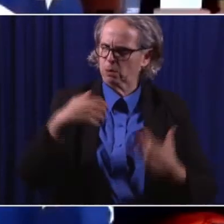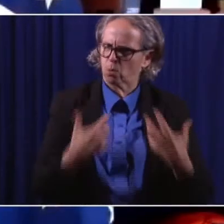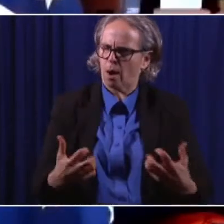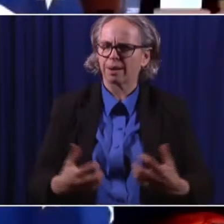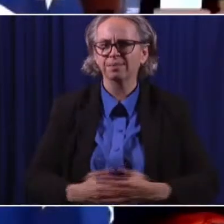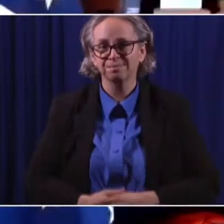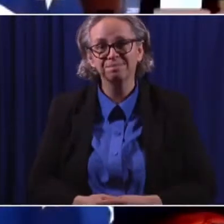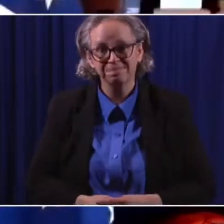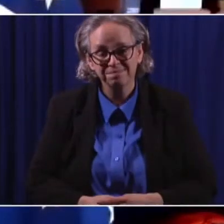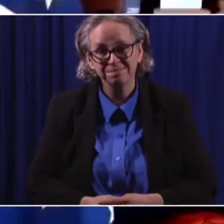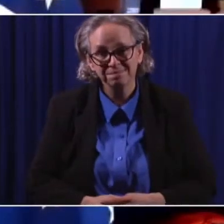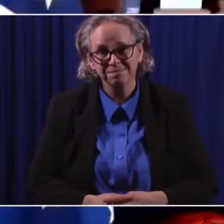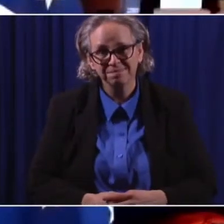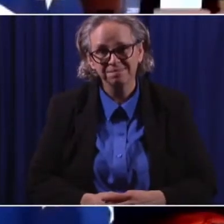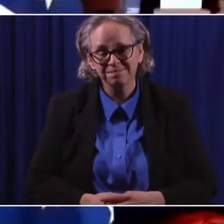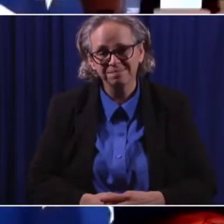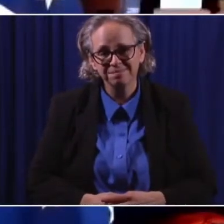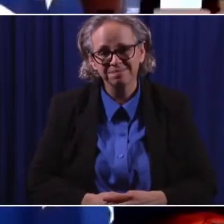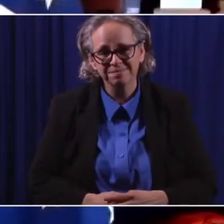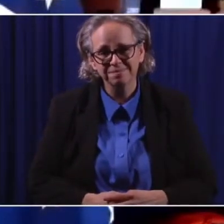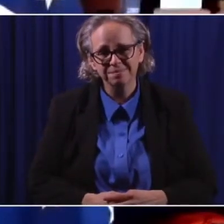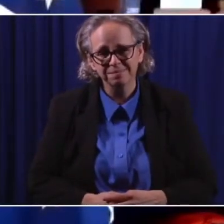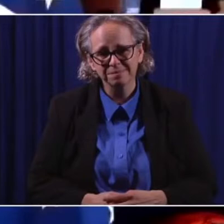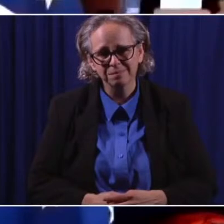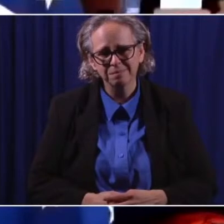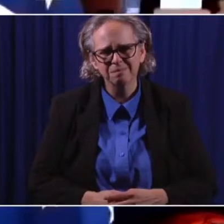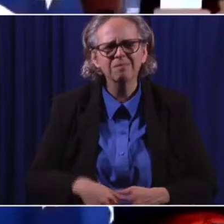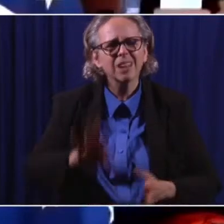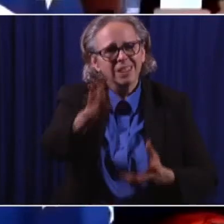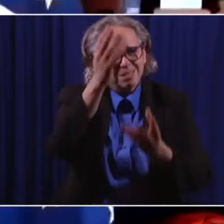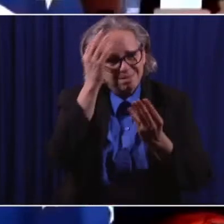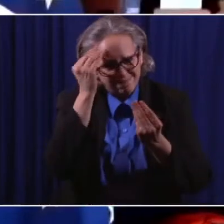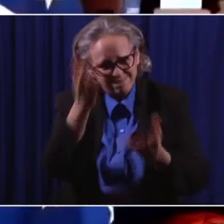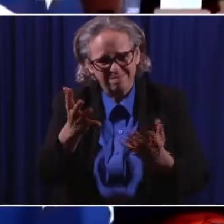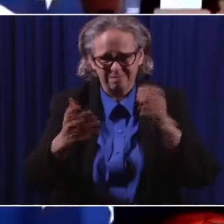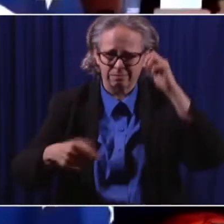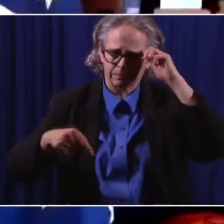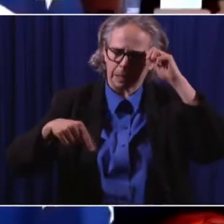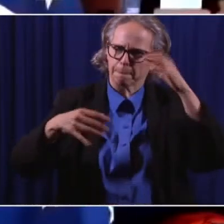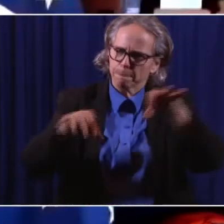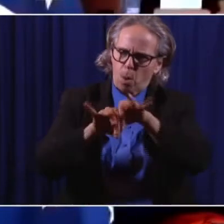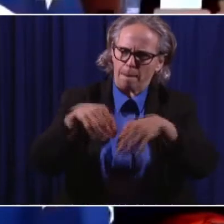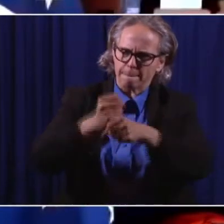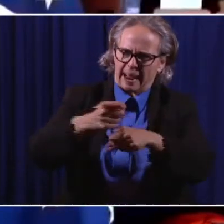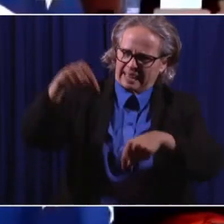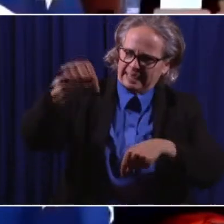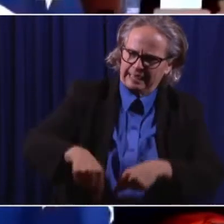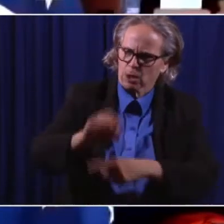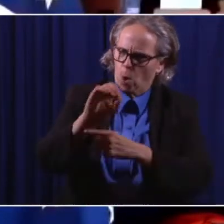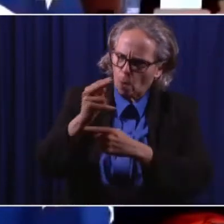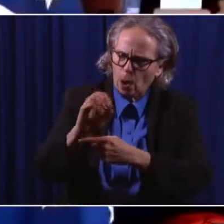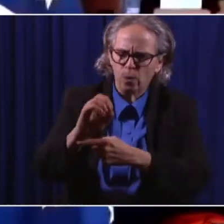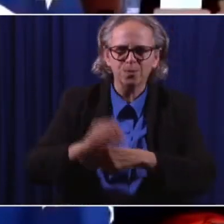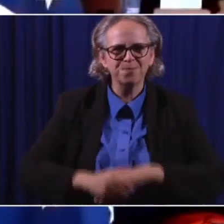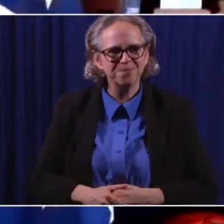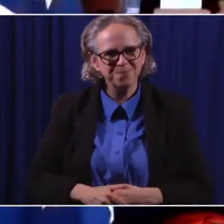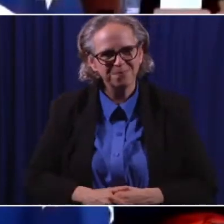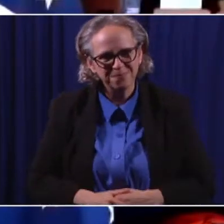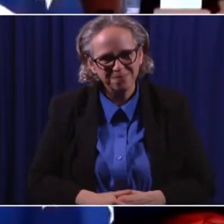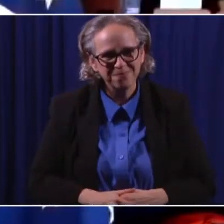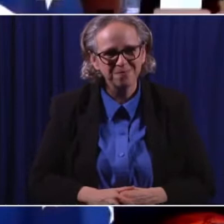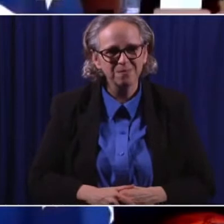for PPE or anything else that's critical during a pandemic. I also want to add on the jobs front that there are